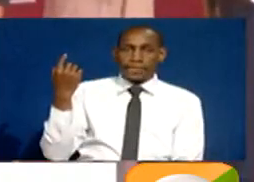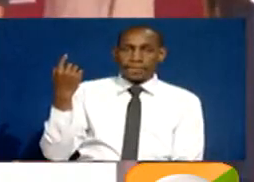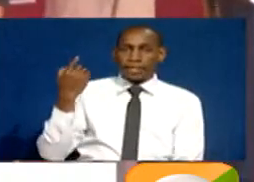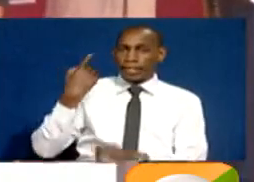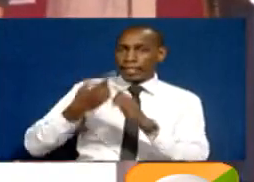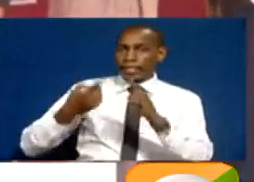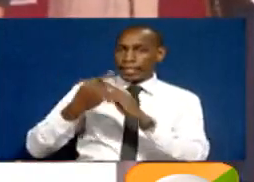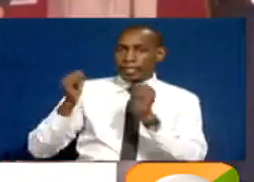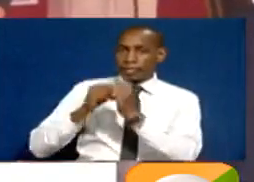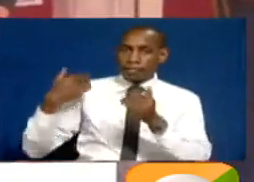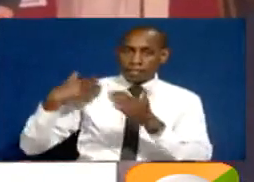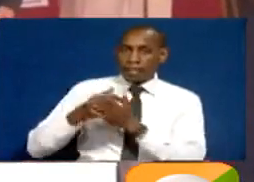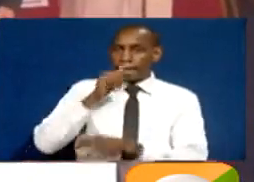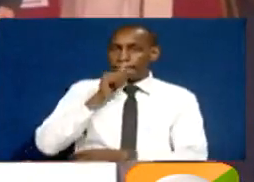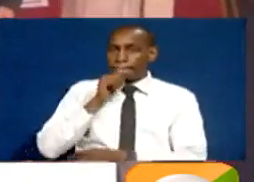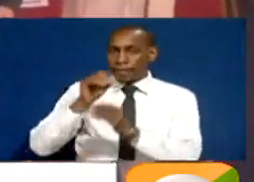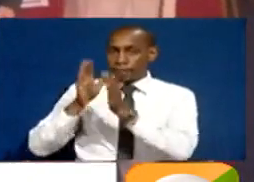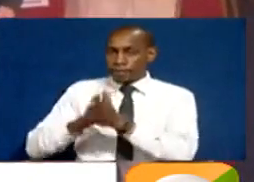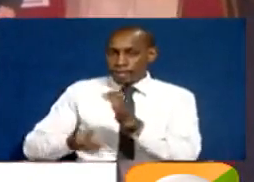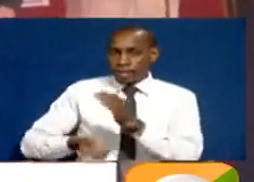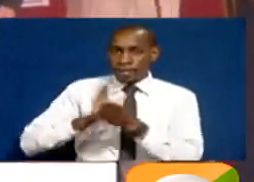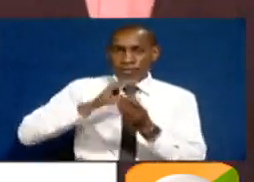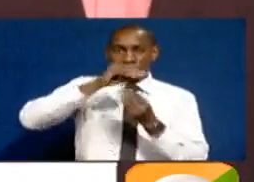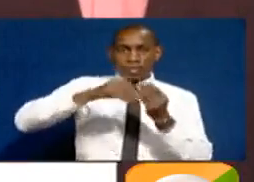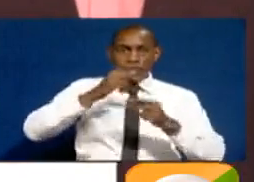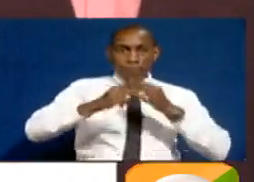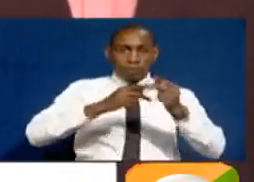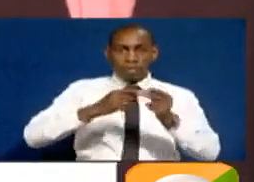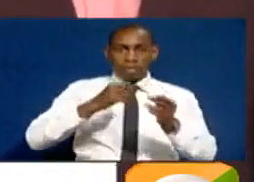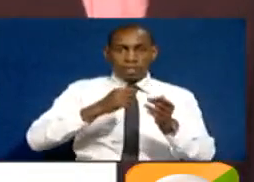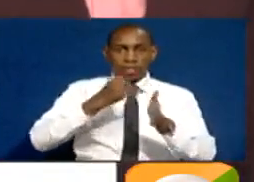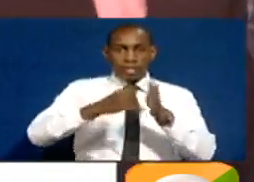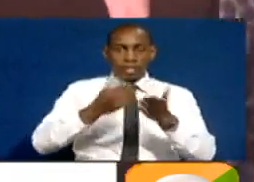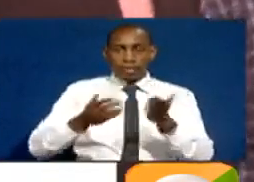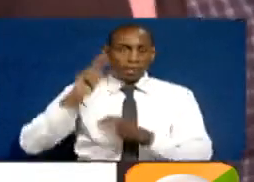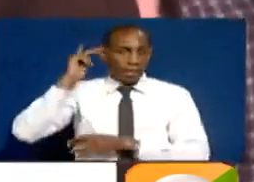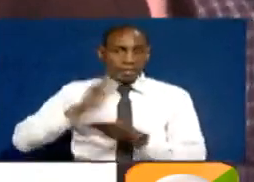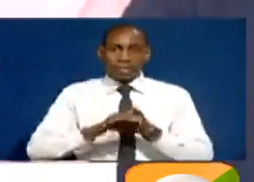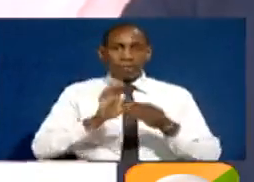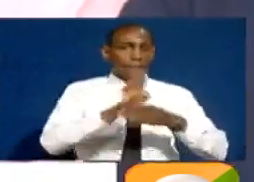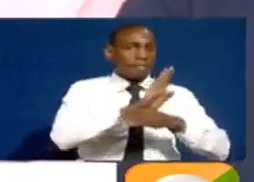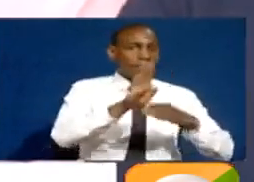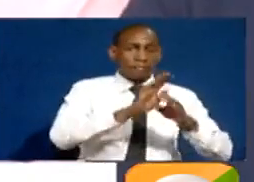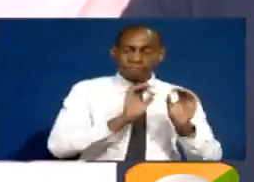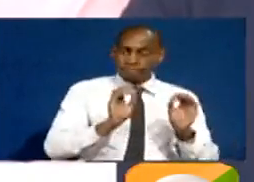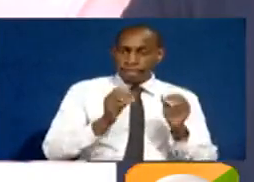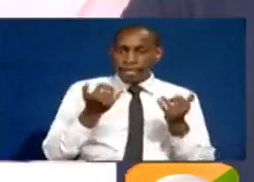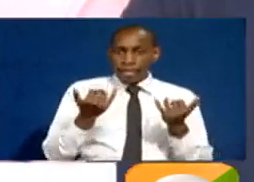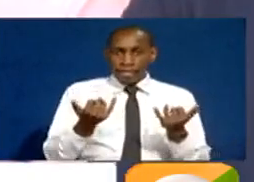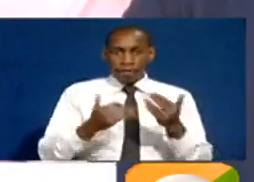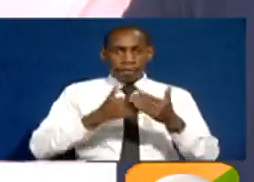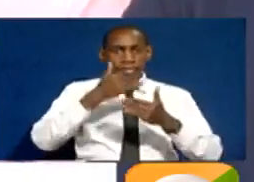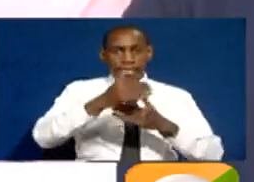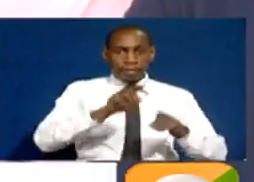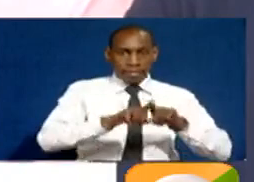Nearly 10 years since a private investor set up an avocado processing plant in Kisii, nothing much has happened. It is against